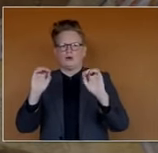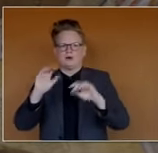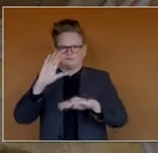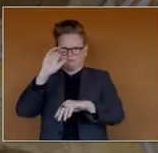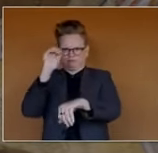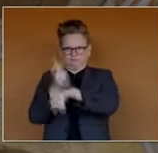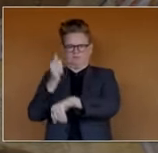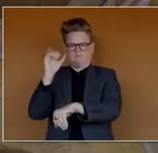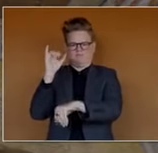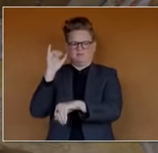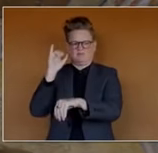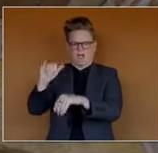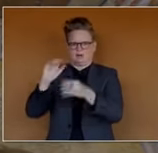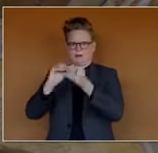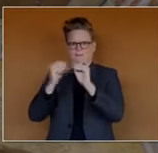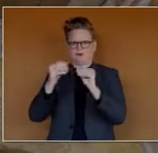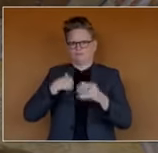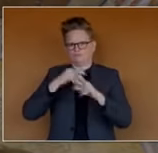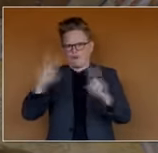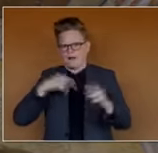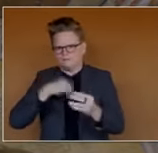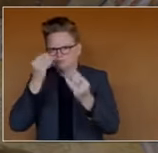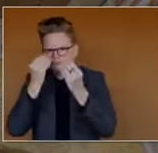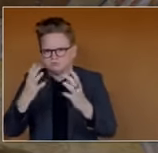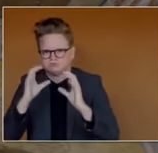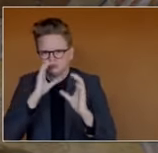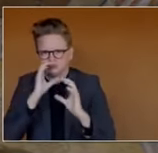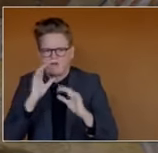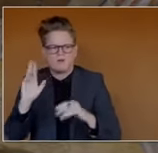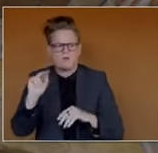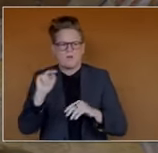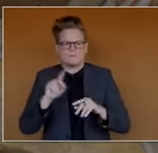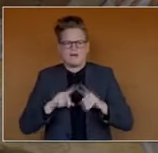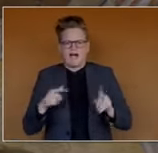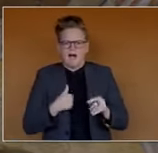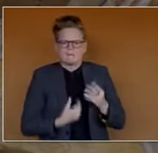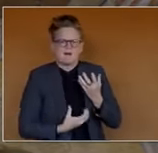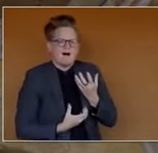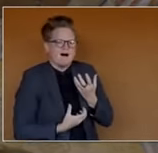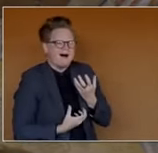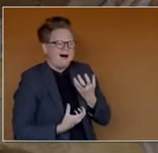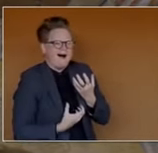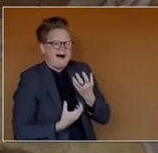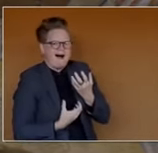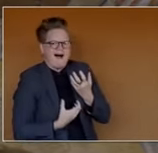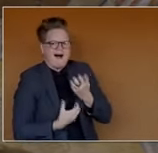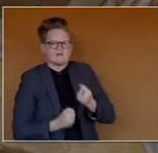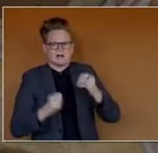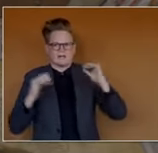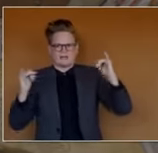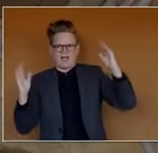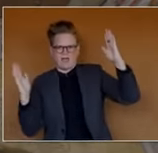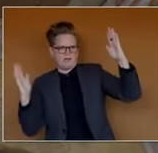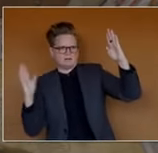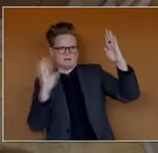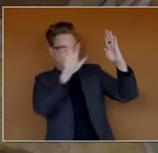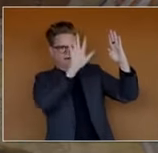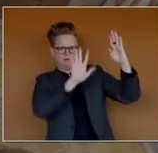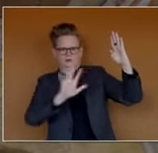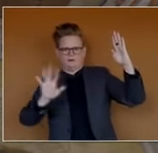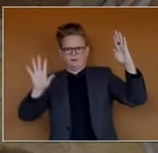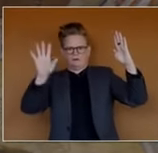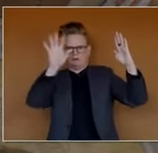can determine with some confidence what that universe looks like. And that's why we are increasing the total